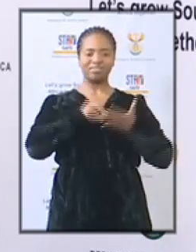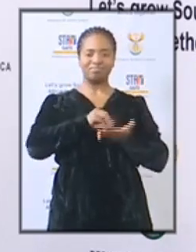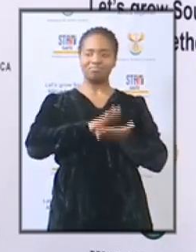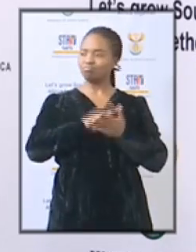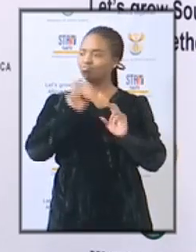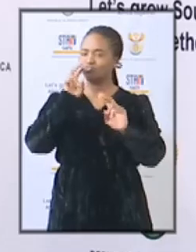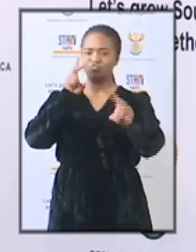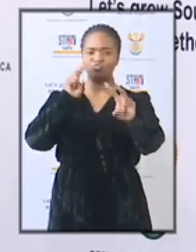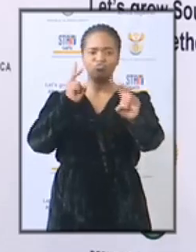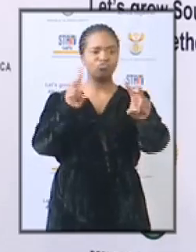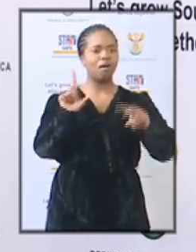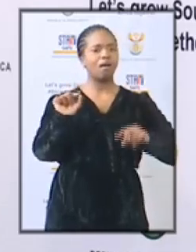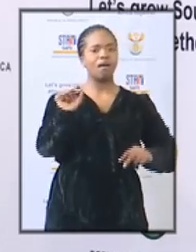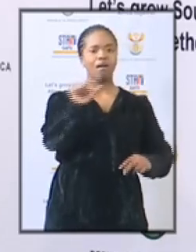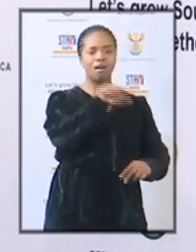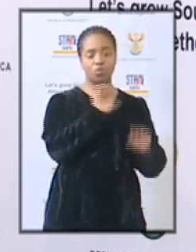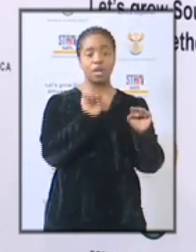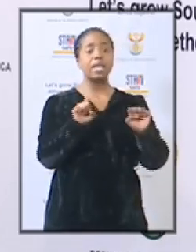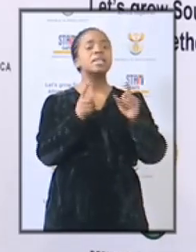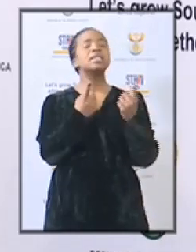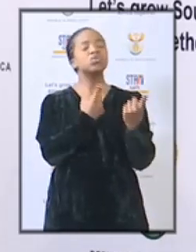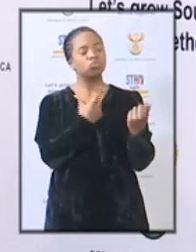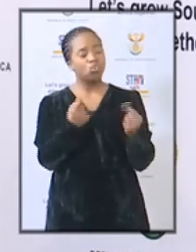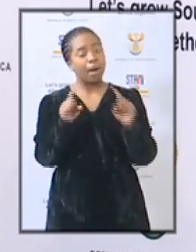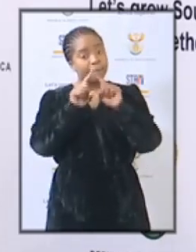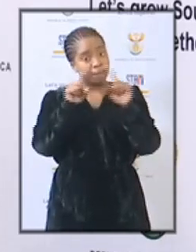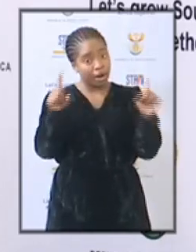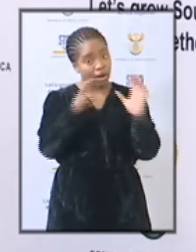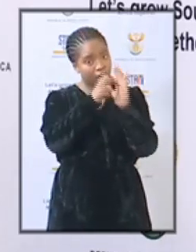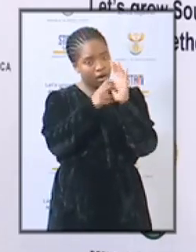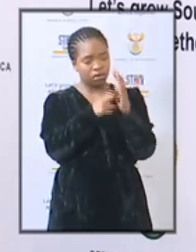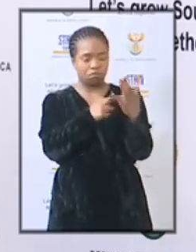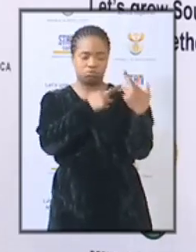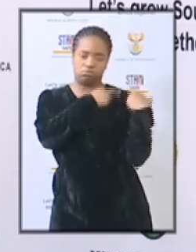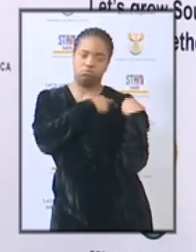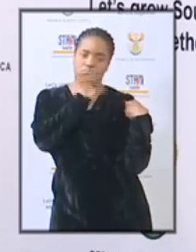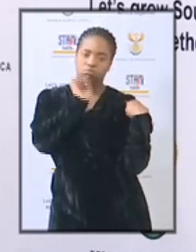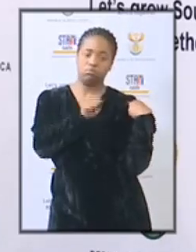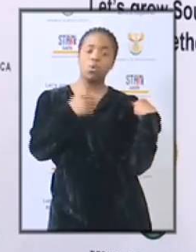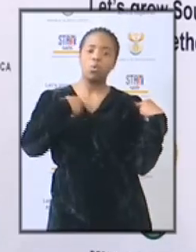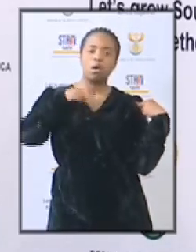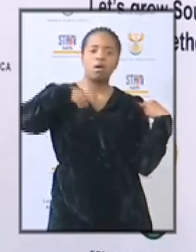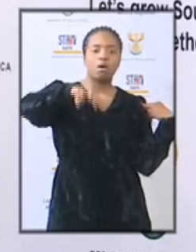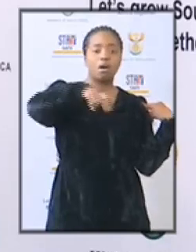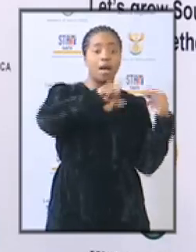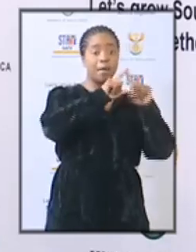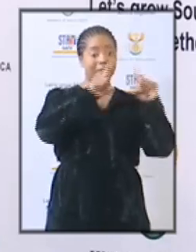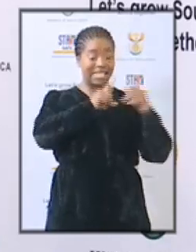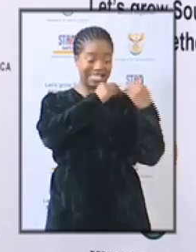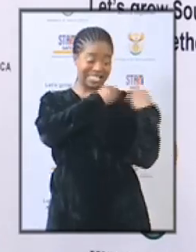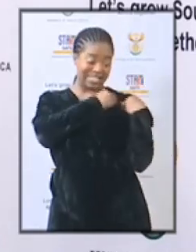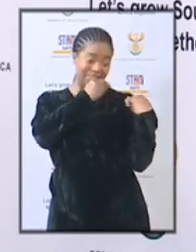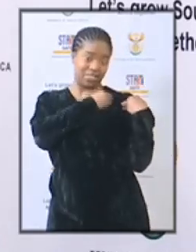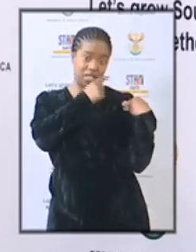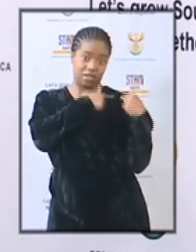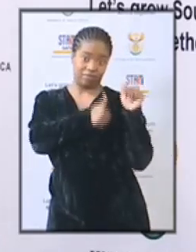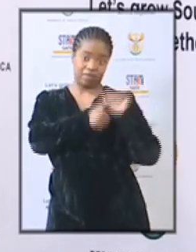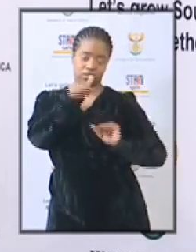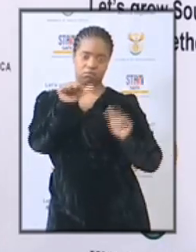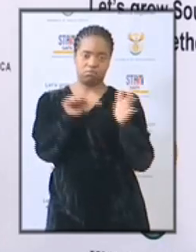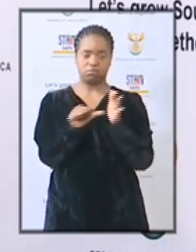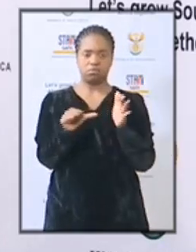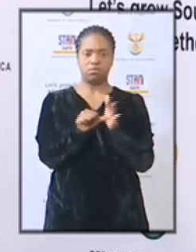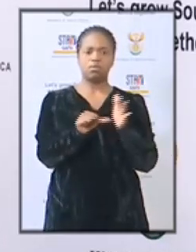responsibly and comply with all the protocols. As we travel again, we must travel safely. We